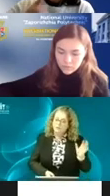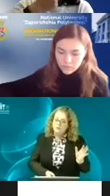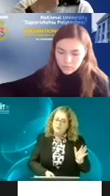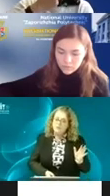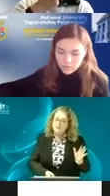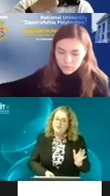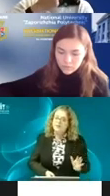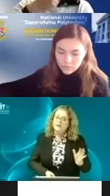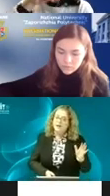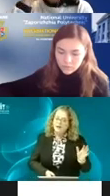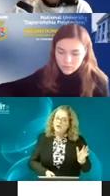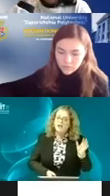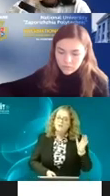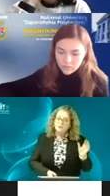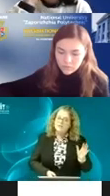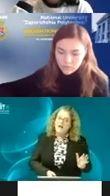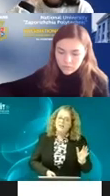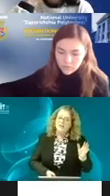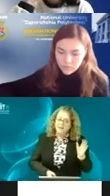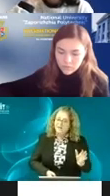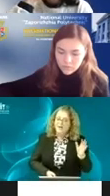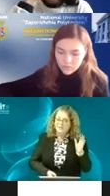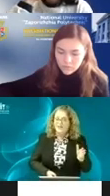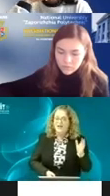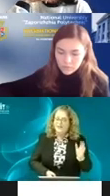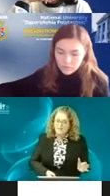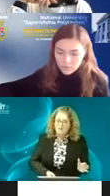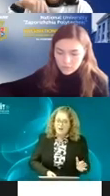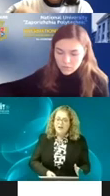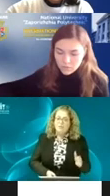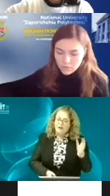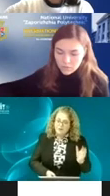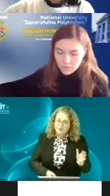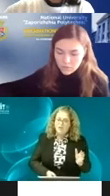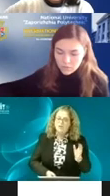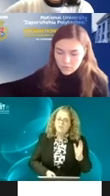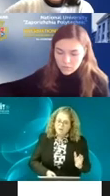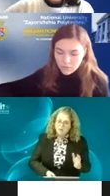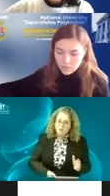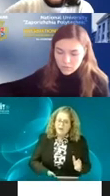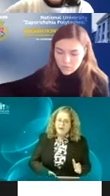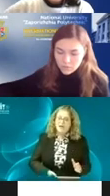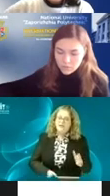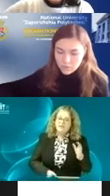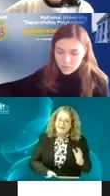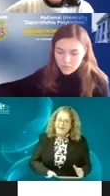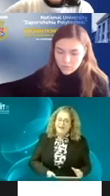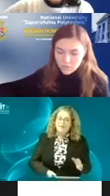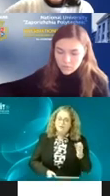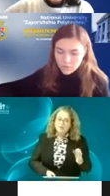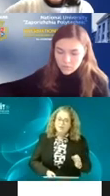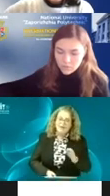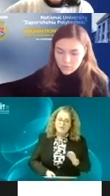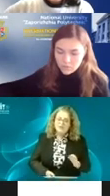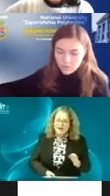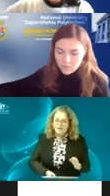in 2018 actually was designed here in Herzliya in Israel by researchers for Google that enabled